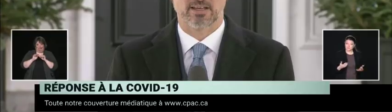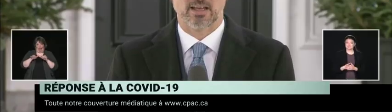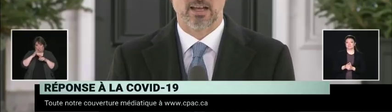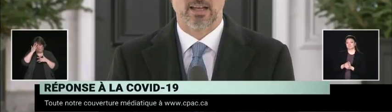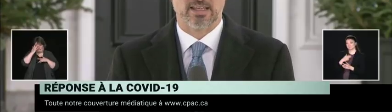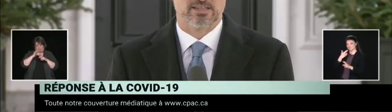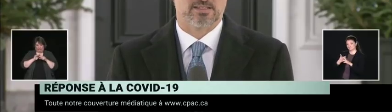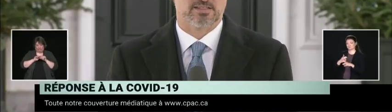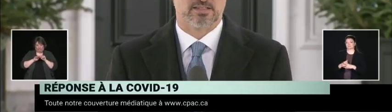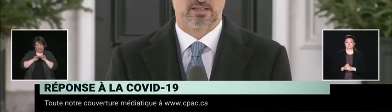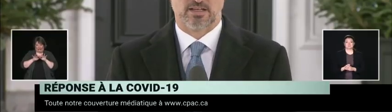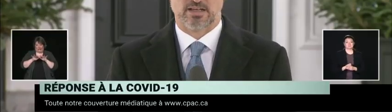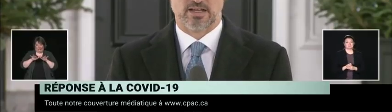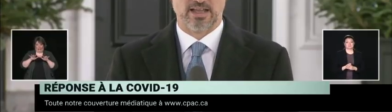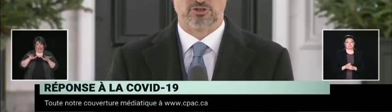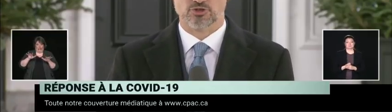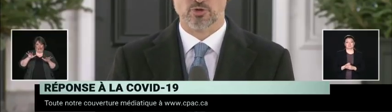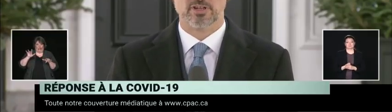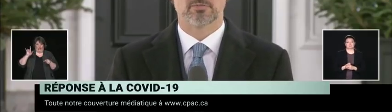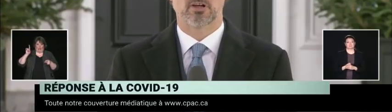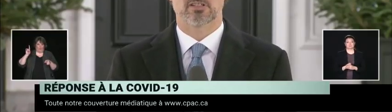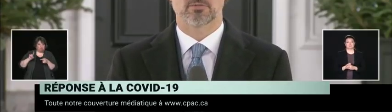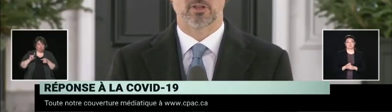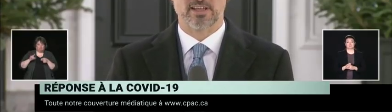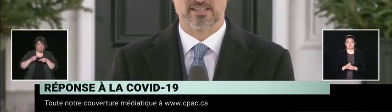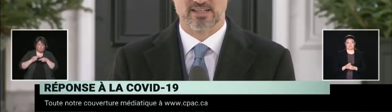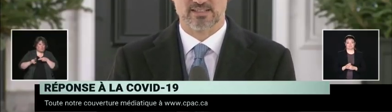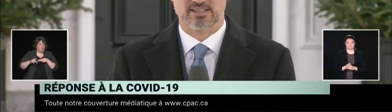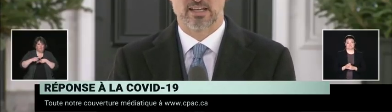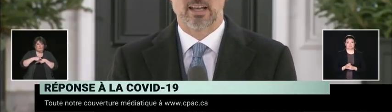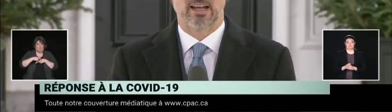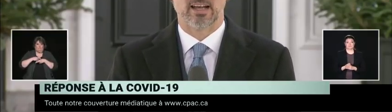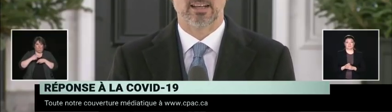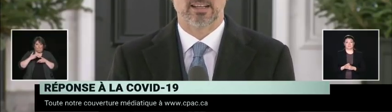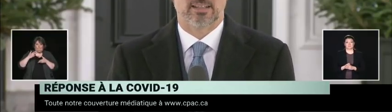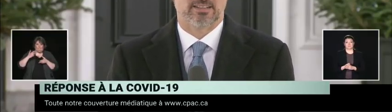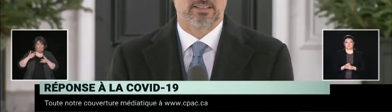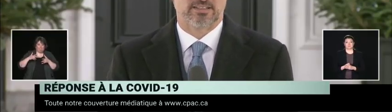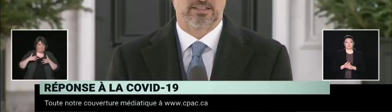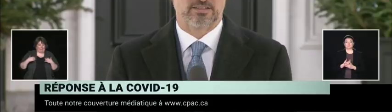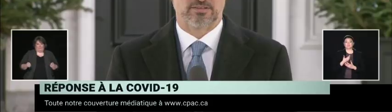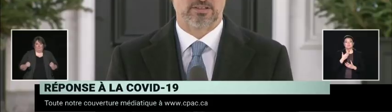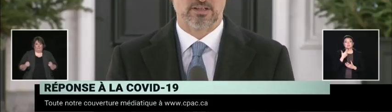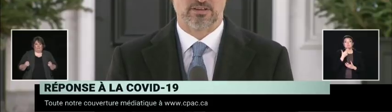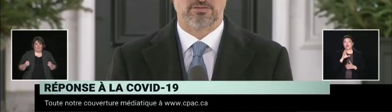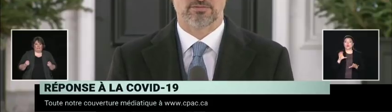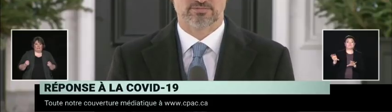pandemic is as short as possible, is as